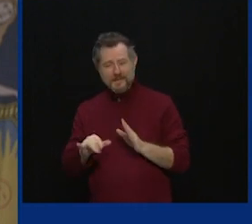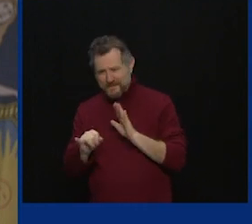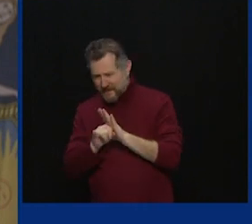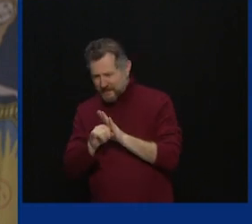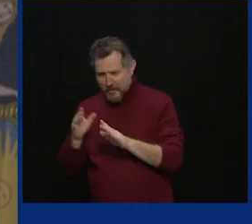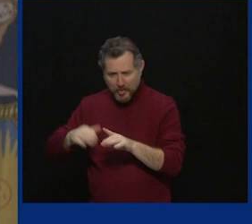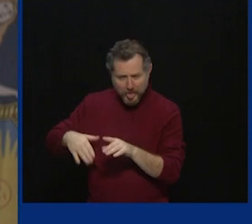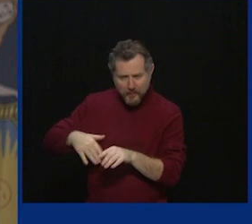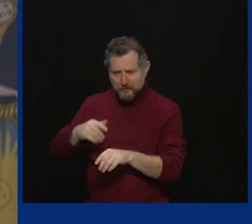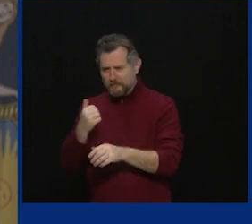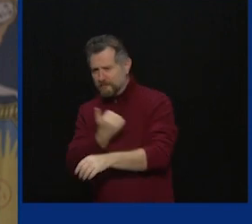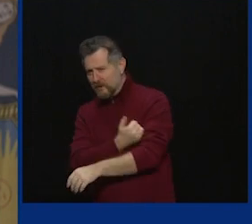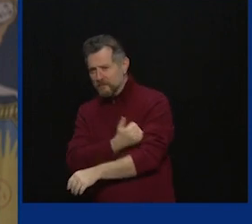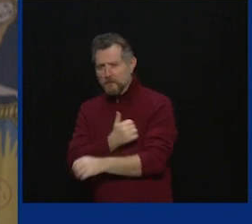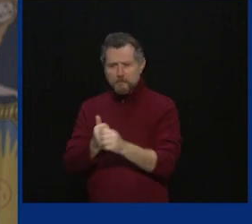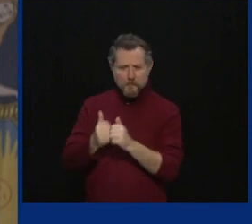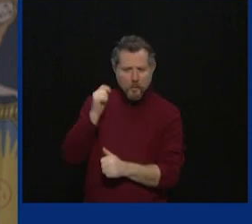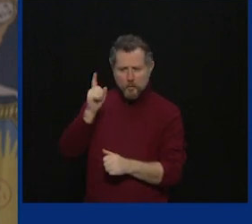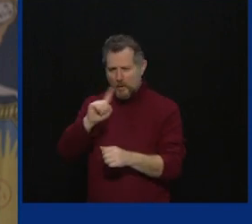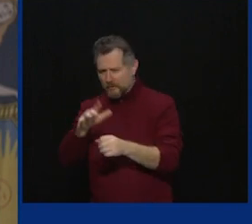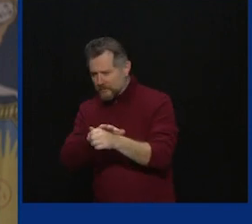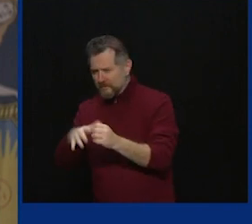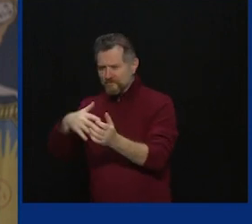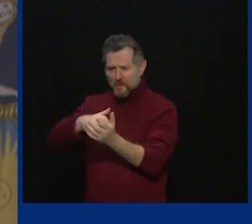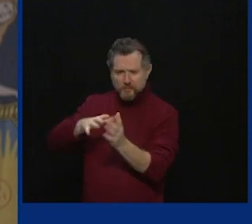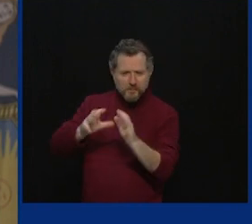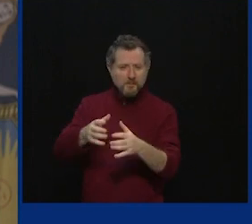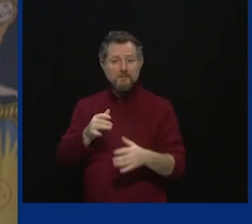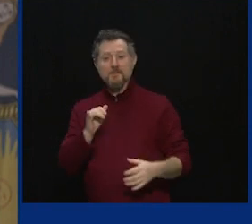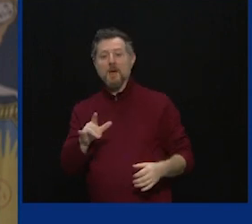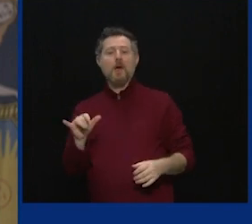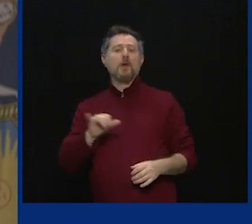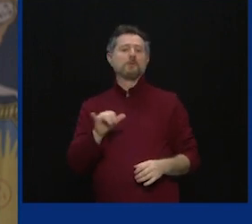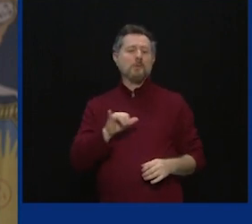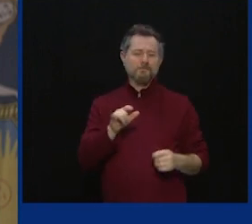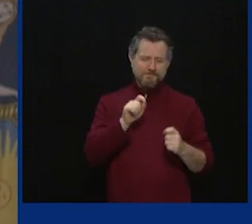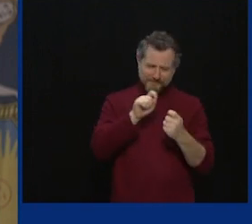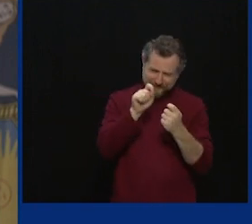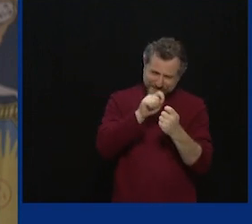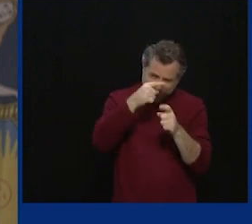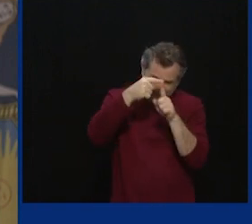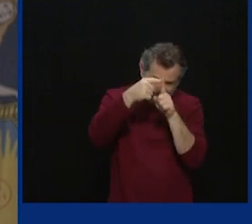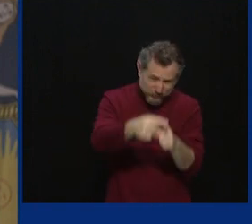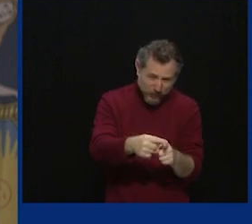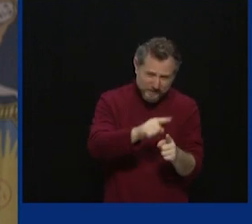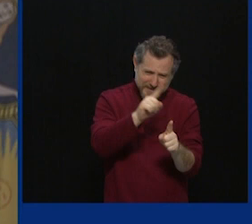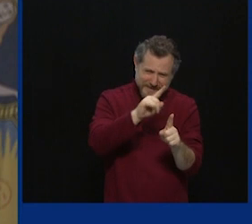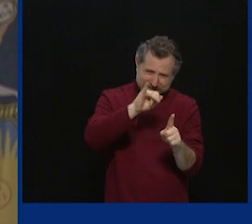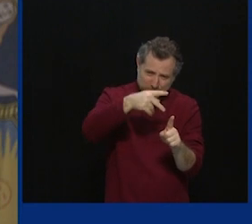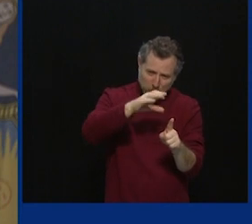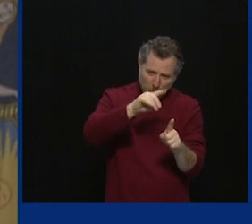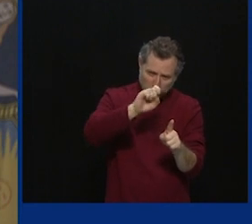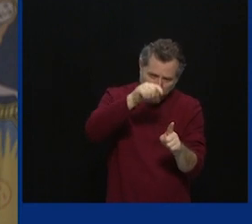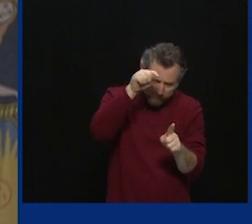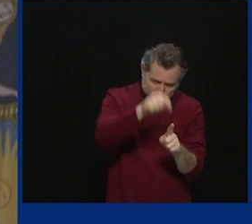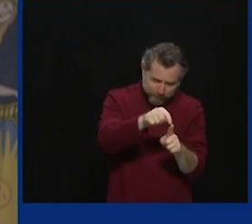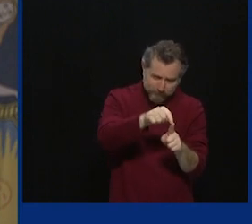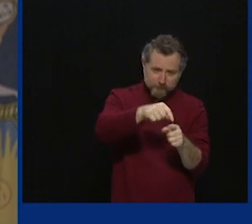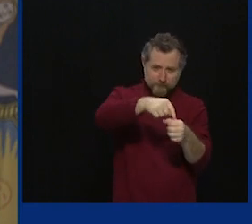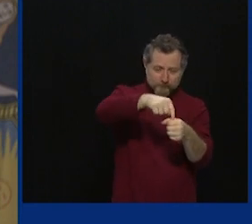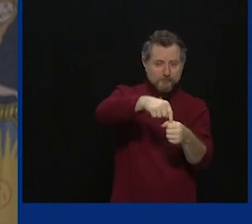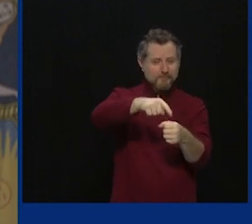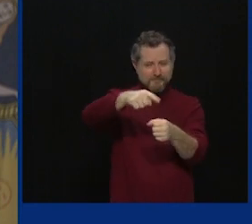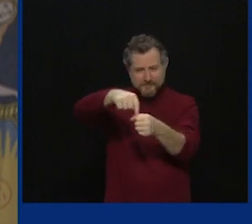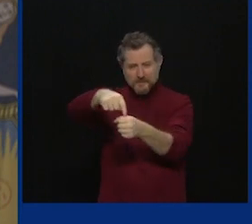as the most vulnerable. We also micro-targeted down by zip code. So we actually have a plan in place. Again, it's being developed. I don't want to get ahead of